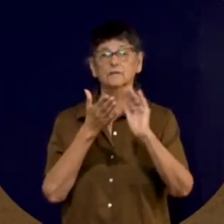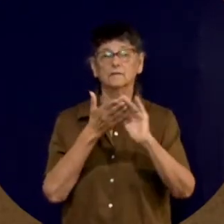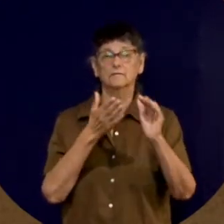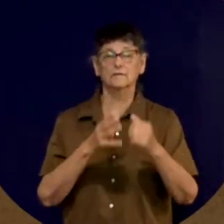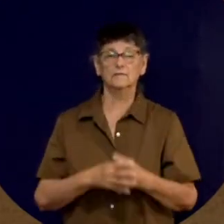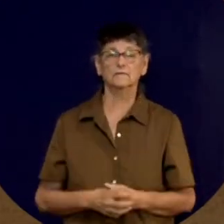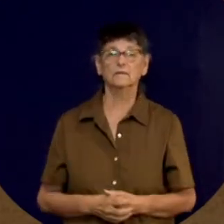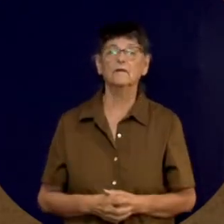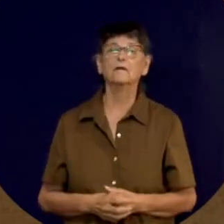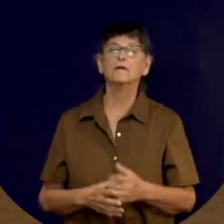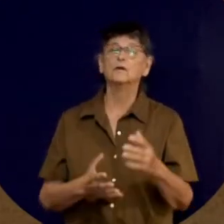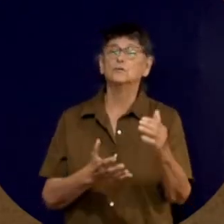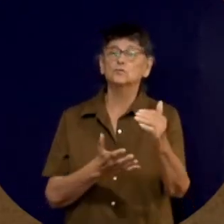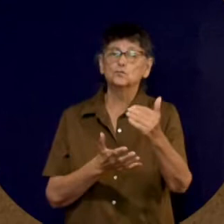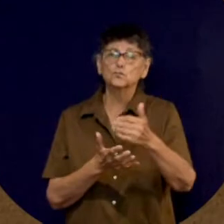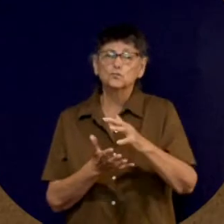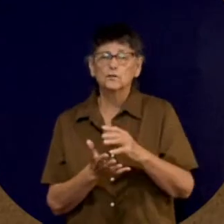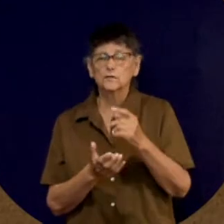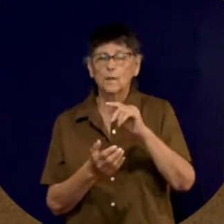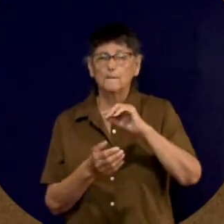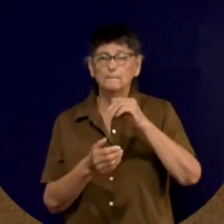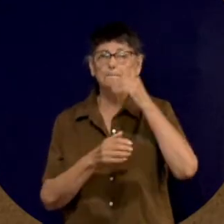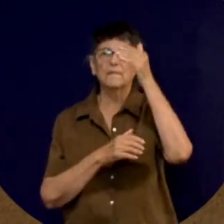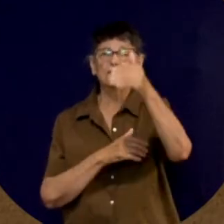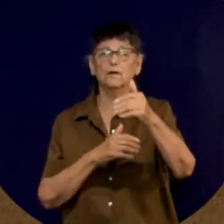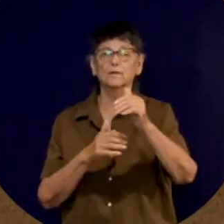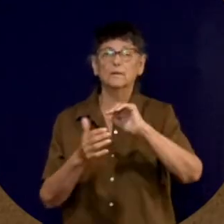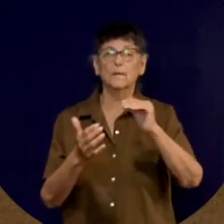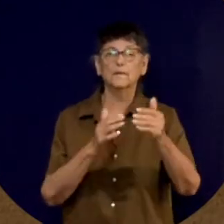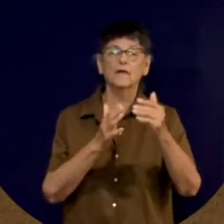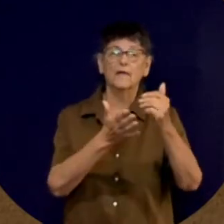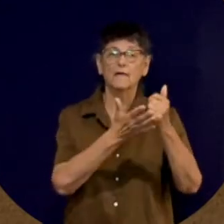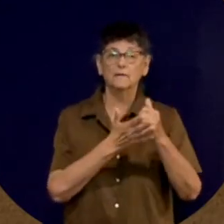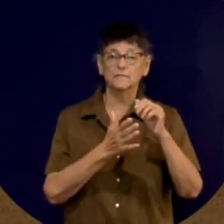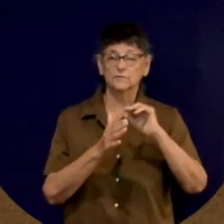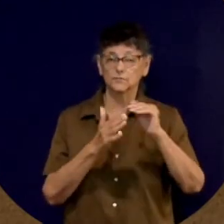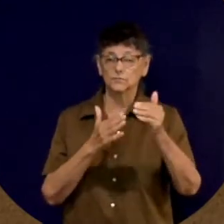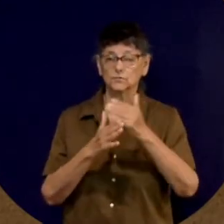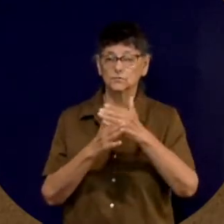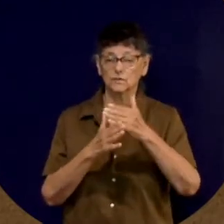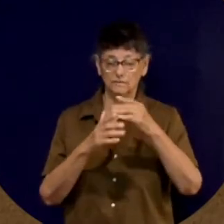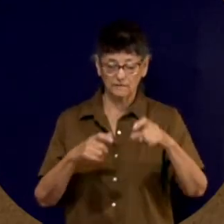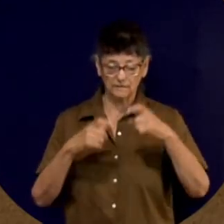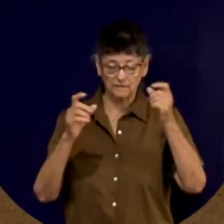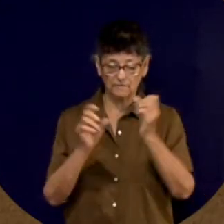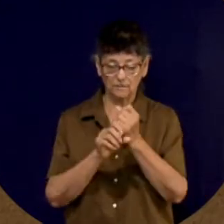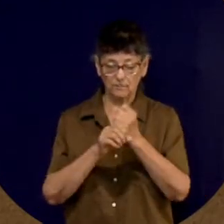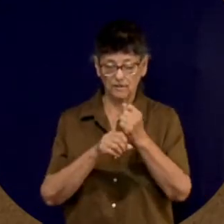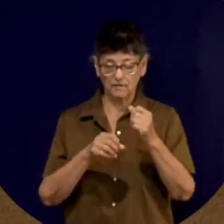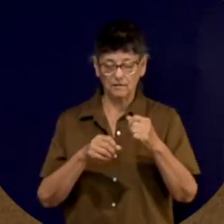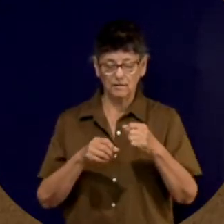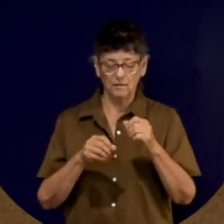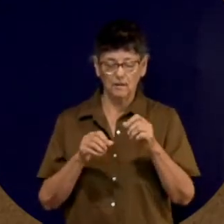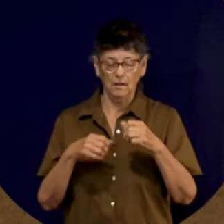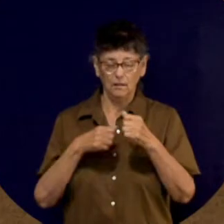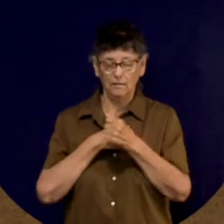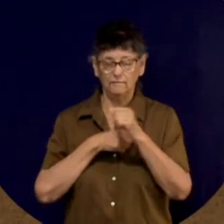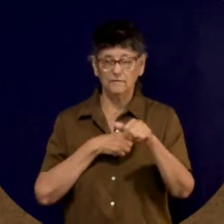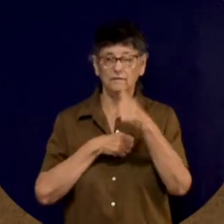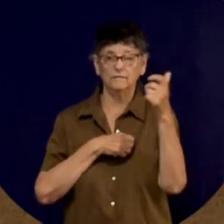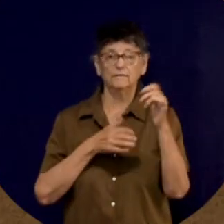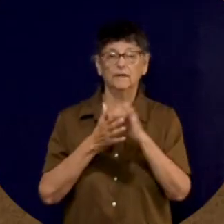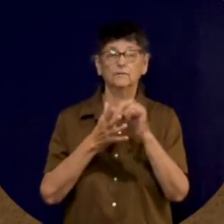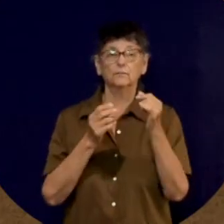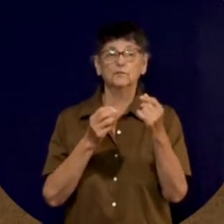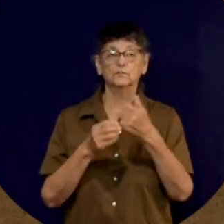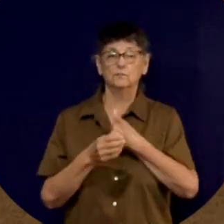forgiveness, treasures beyond compare. Help us to share these gifts with one another, forming, loving, and forgiving others